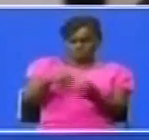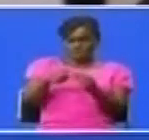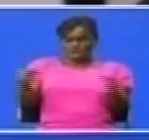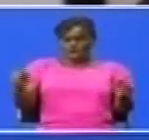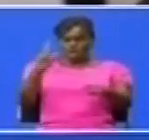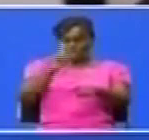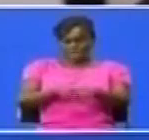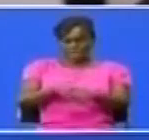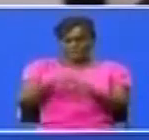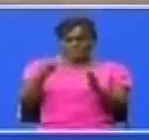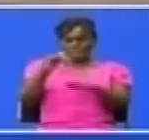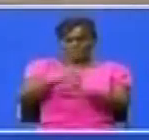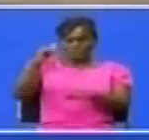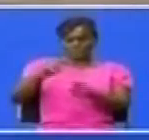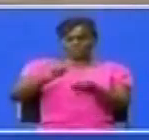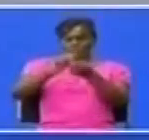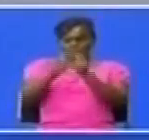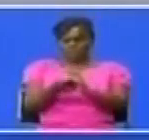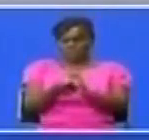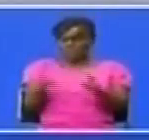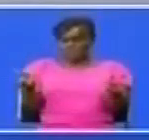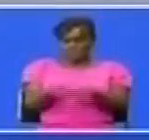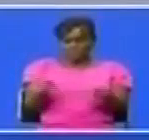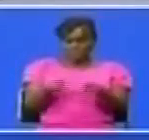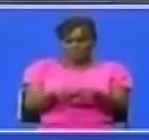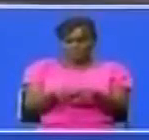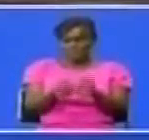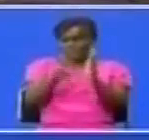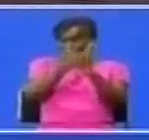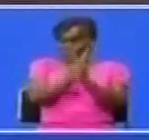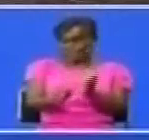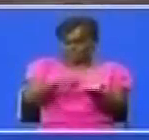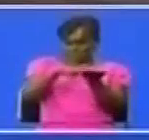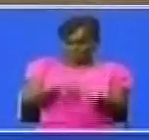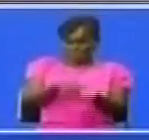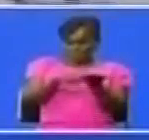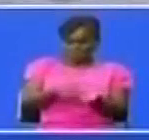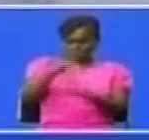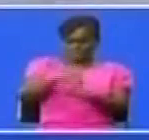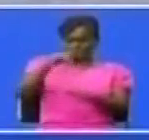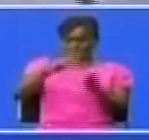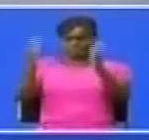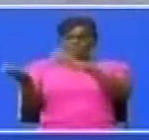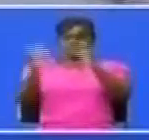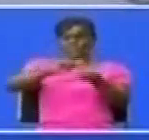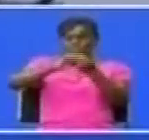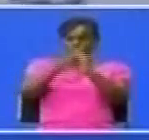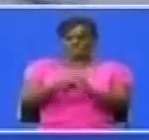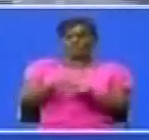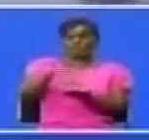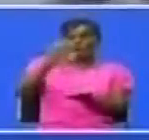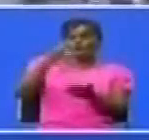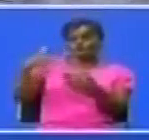effects of climate change. Despite this, experts insist that effects of climate change is likely to yield more losses